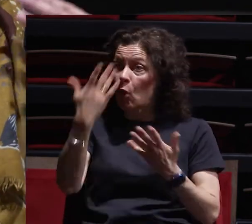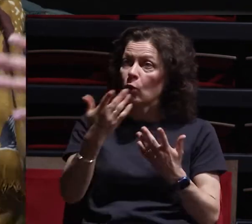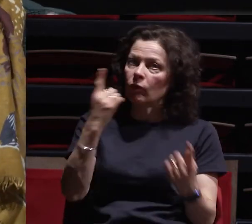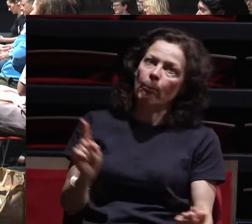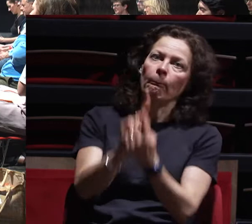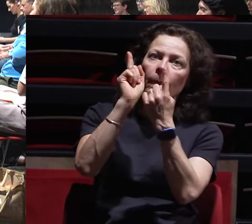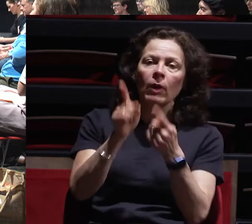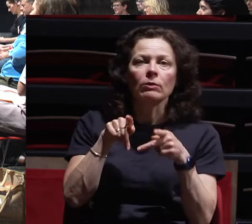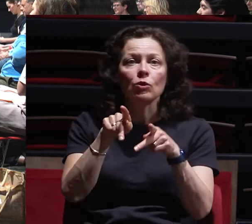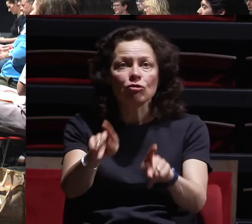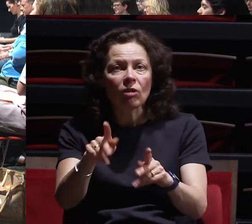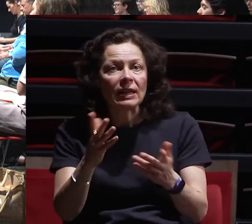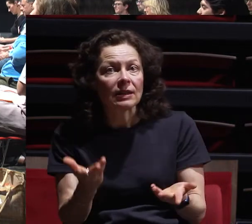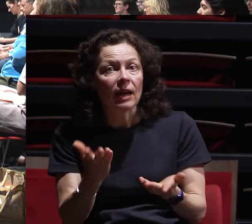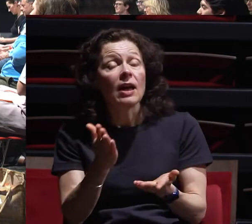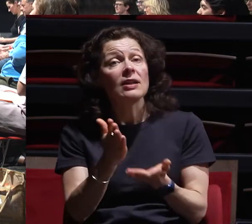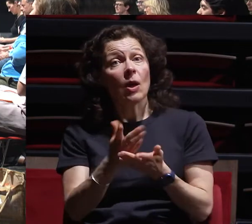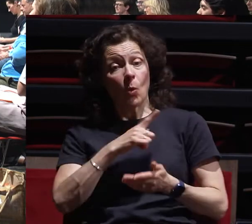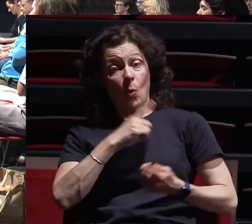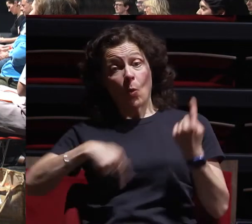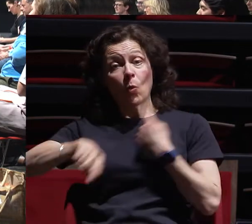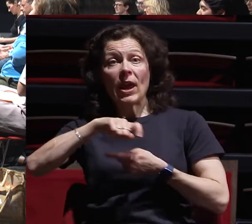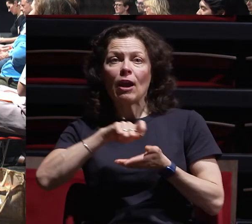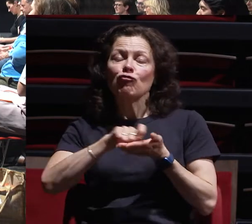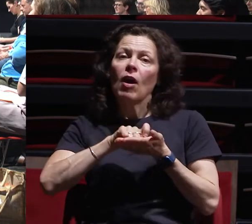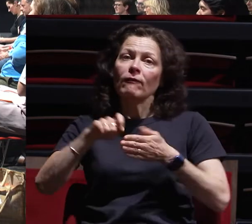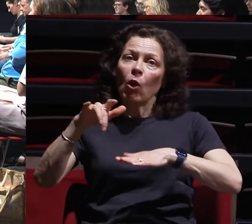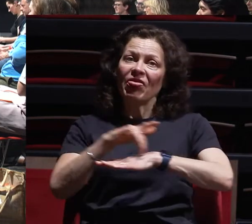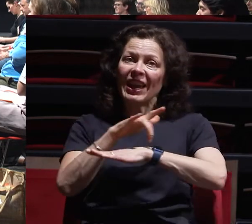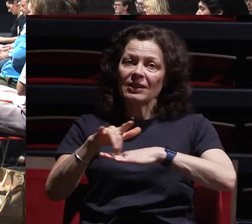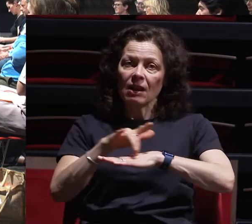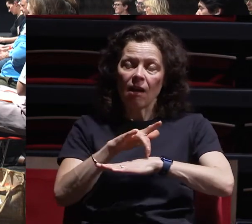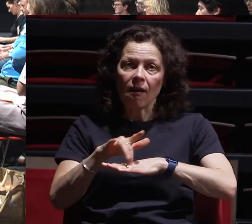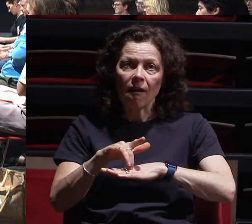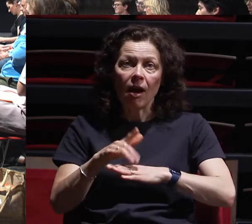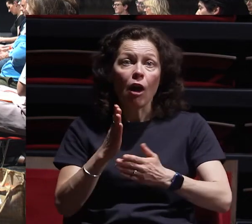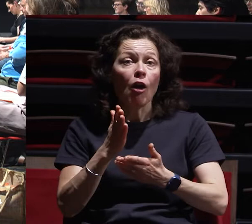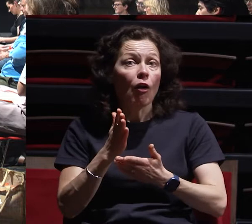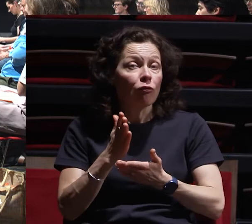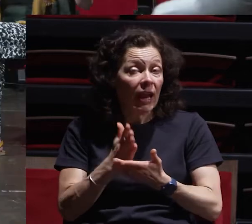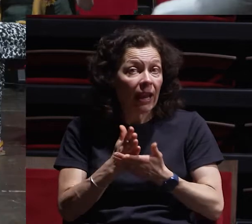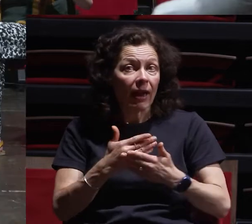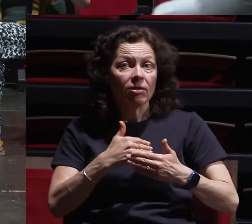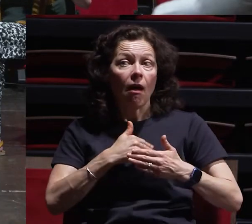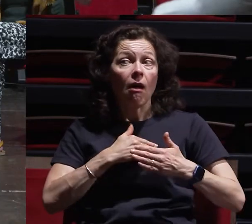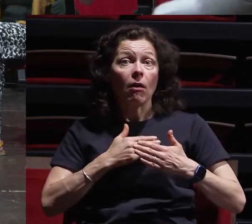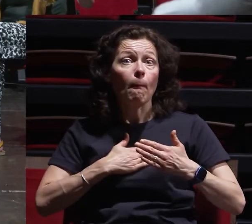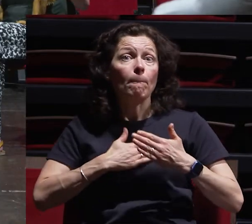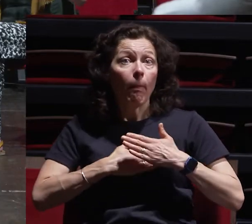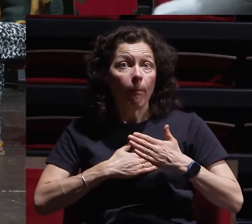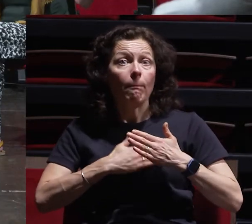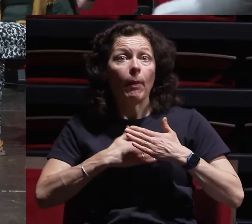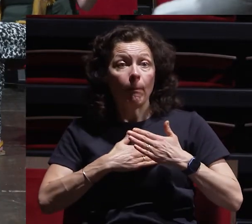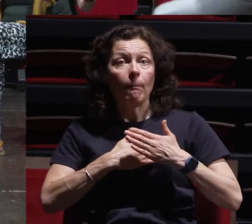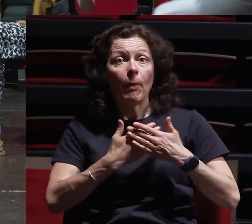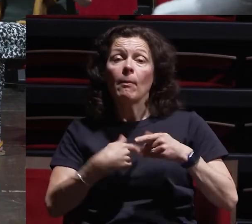They need to come. There's this beautiful thing that happens in theatre, which is why we want to write for theatre, this idea that all our hearts start